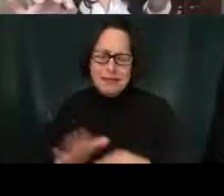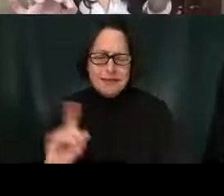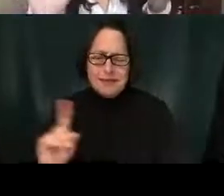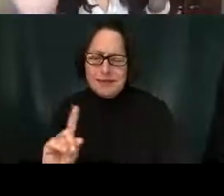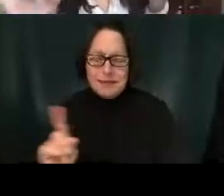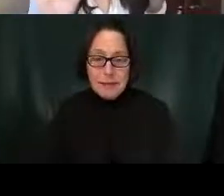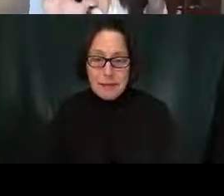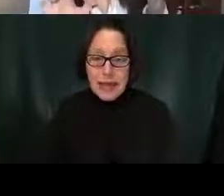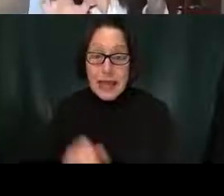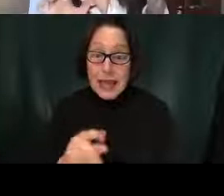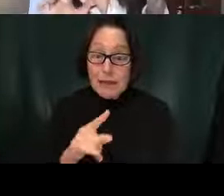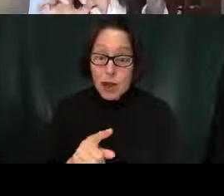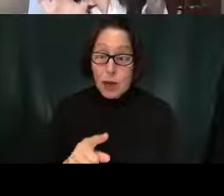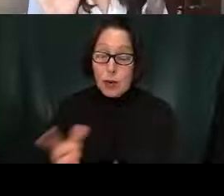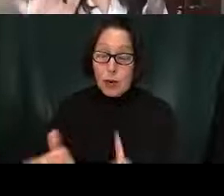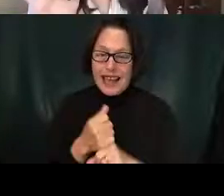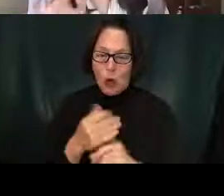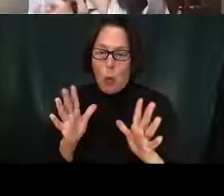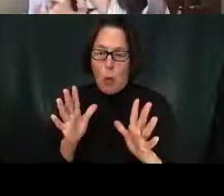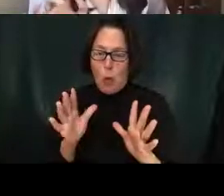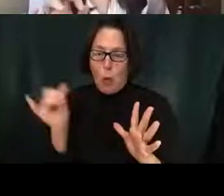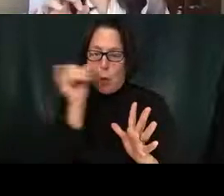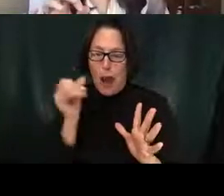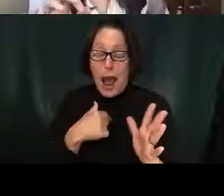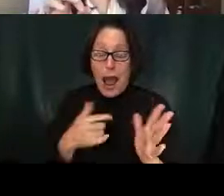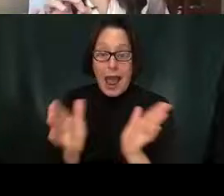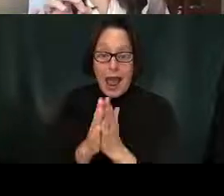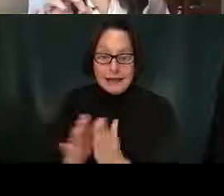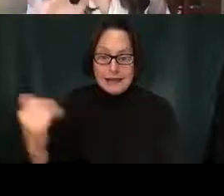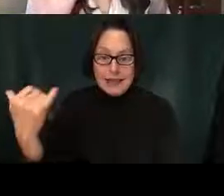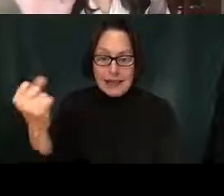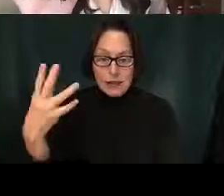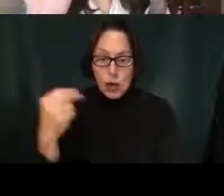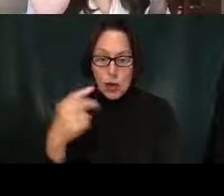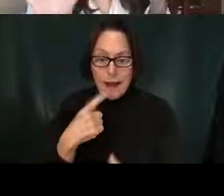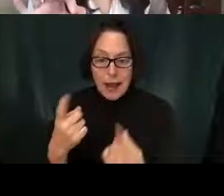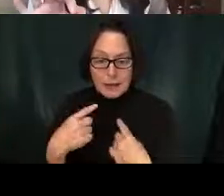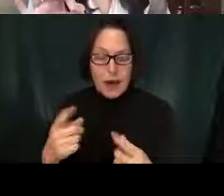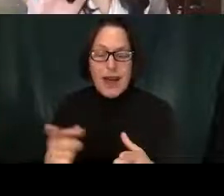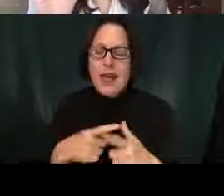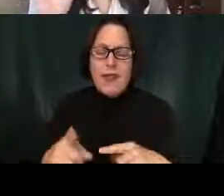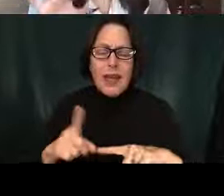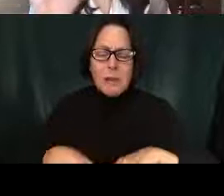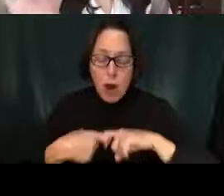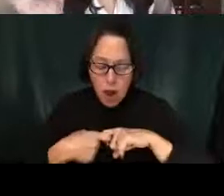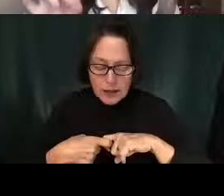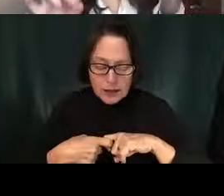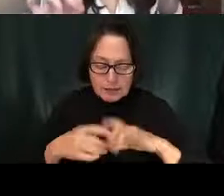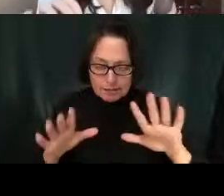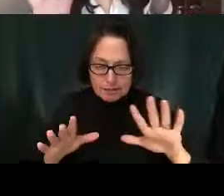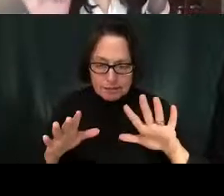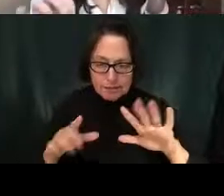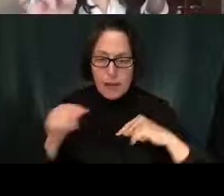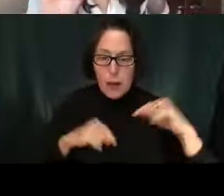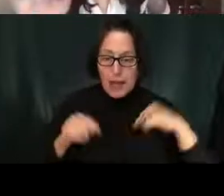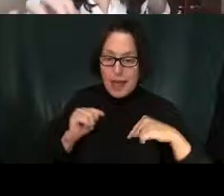yourself asking a closed-ended question or a prompting inquiry question, pause and reframe it as an open what or how